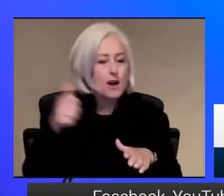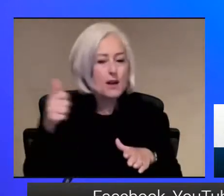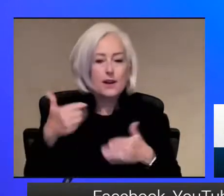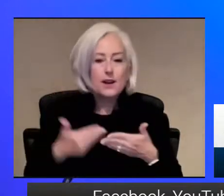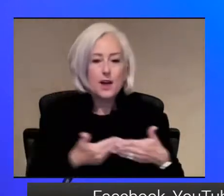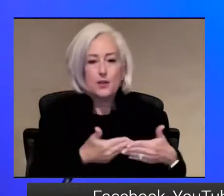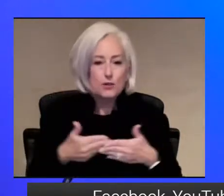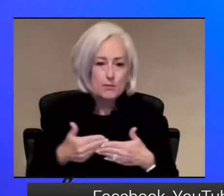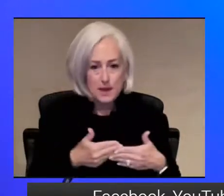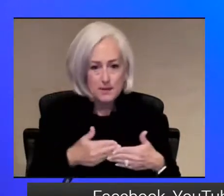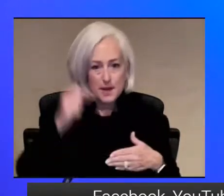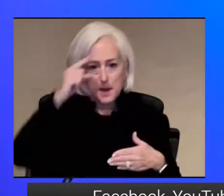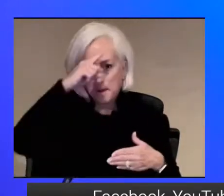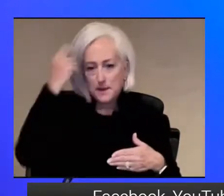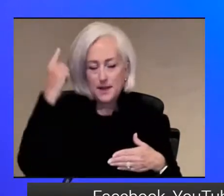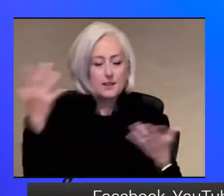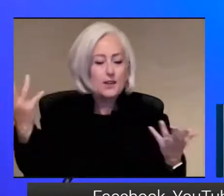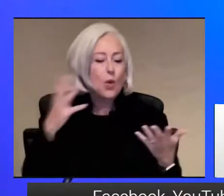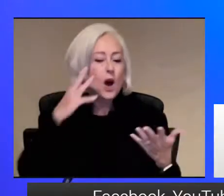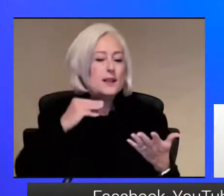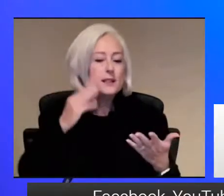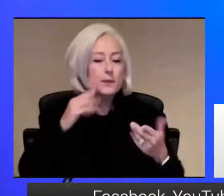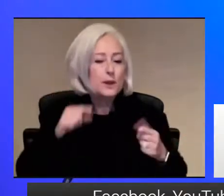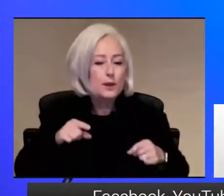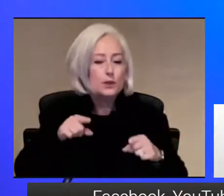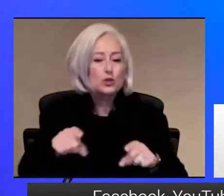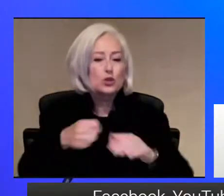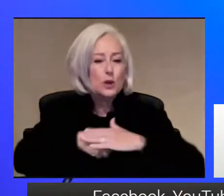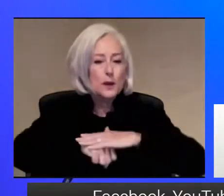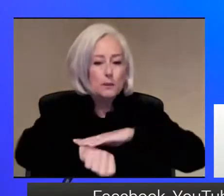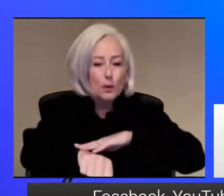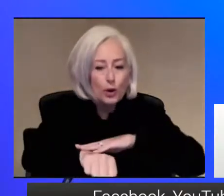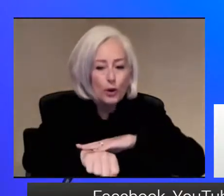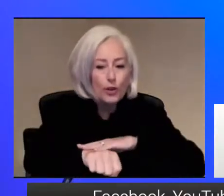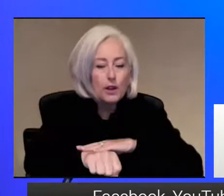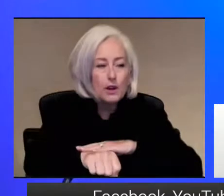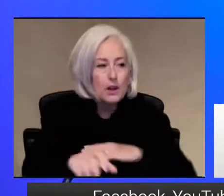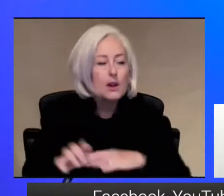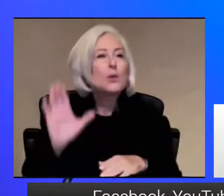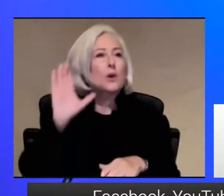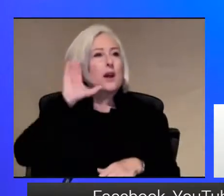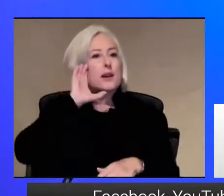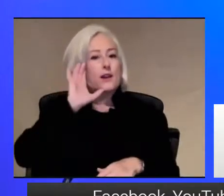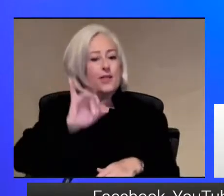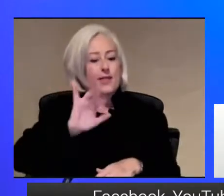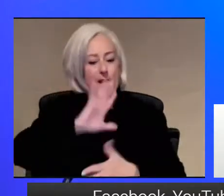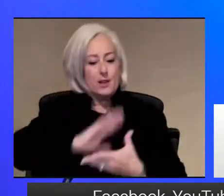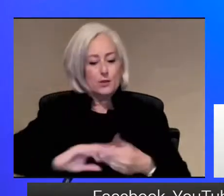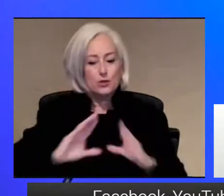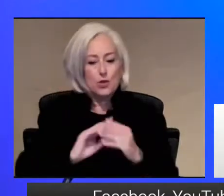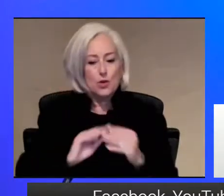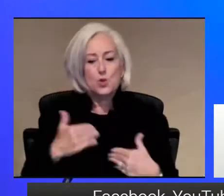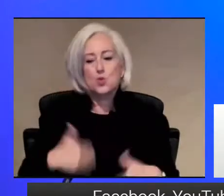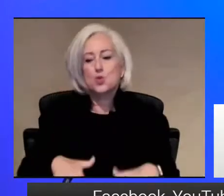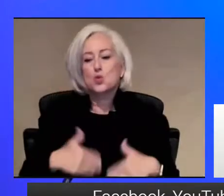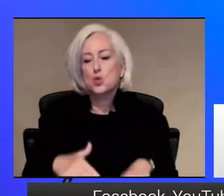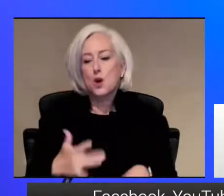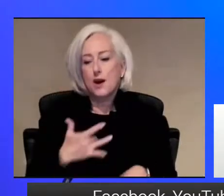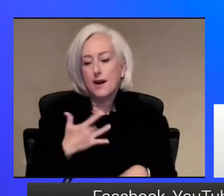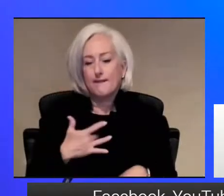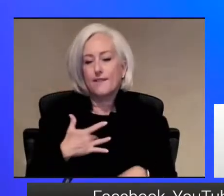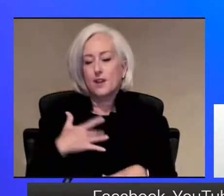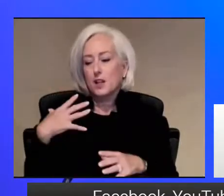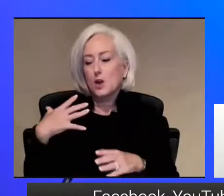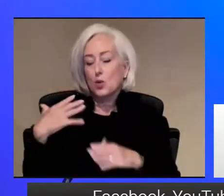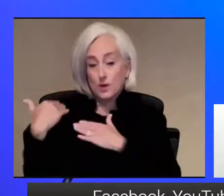experienced during her childbirth. And I think hearing those stories makes me feel responsible as a community person, as a researcher, to really